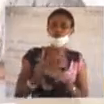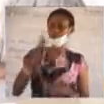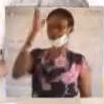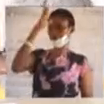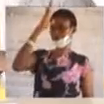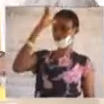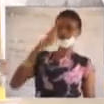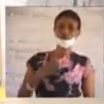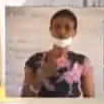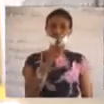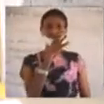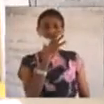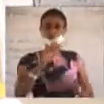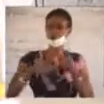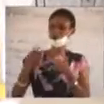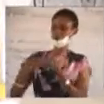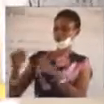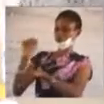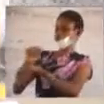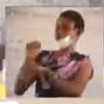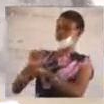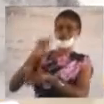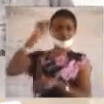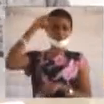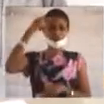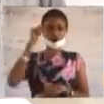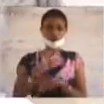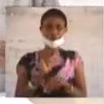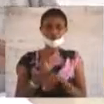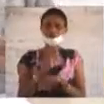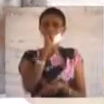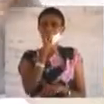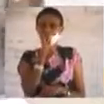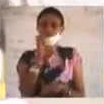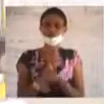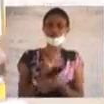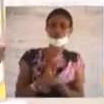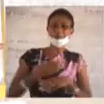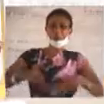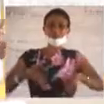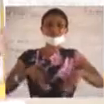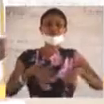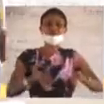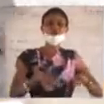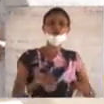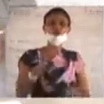Another one is lack of adequate parental care. In this part of the